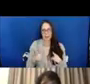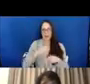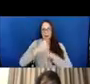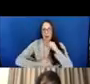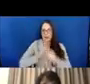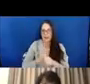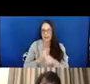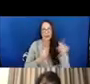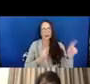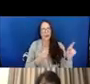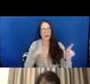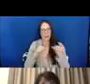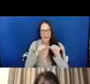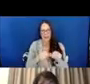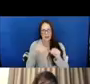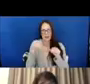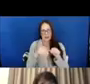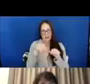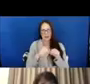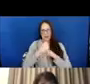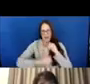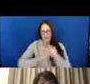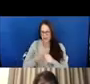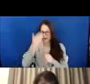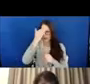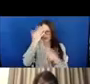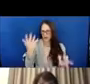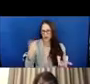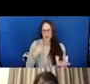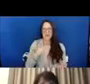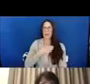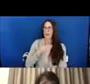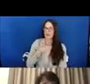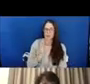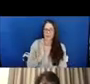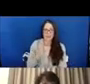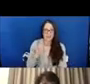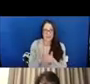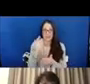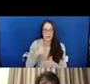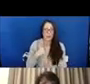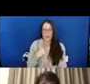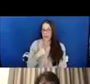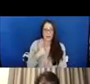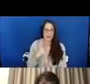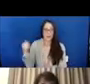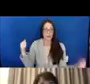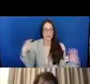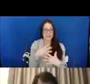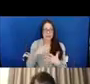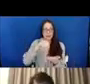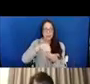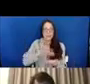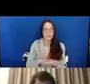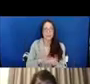me to pay it all year, you know. I was like, oh my goodness. That's why I didn't, I was scared to put the